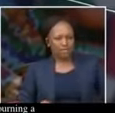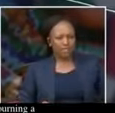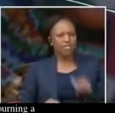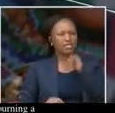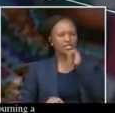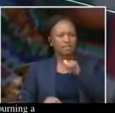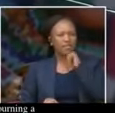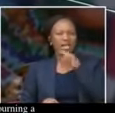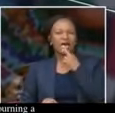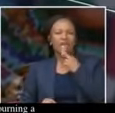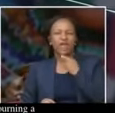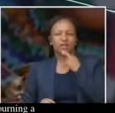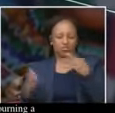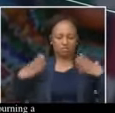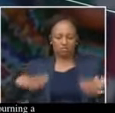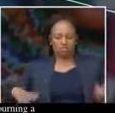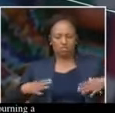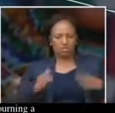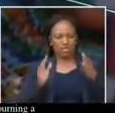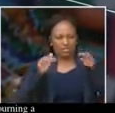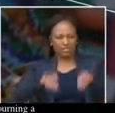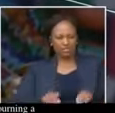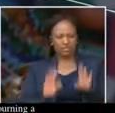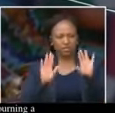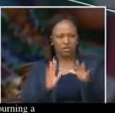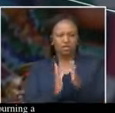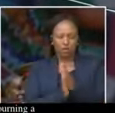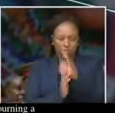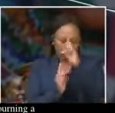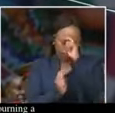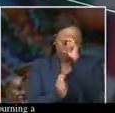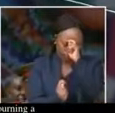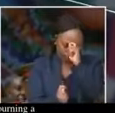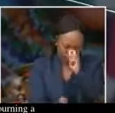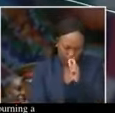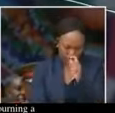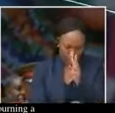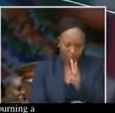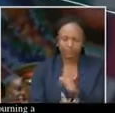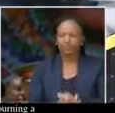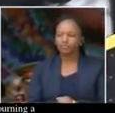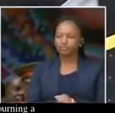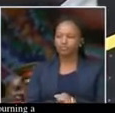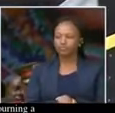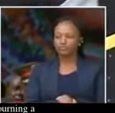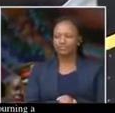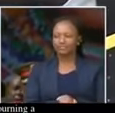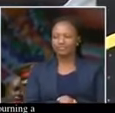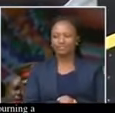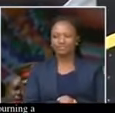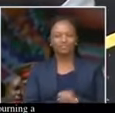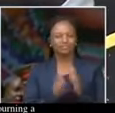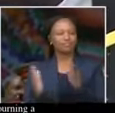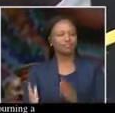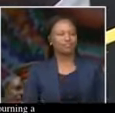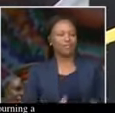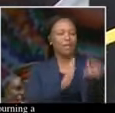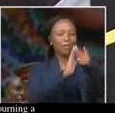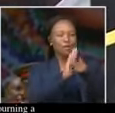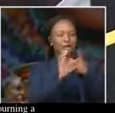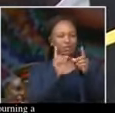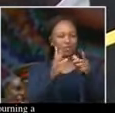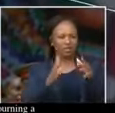Red Sea is going to cheer in salutation. Program directors, I'm here to speak